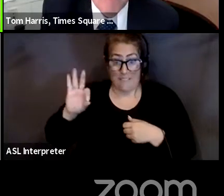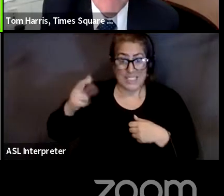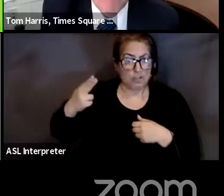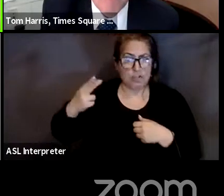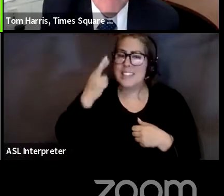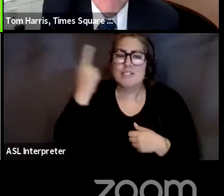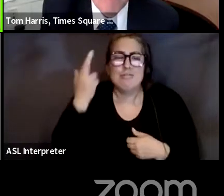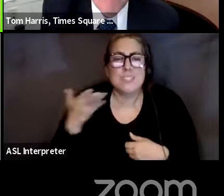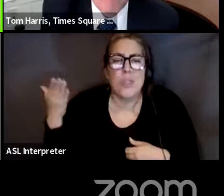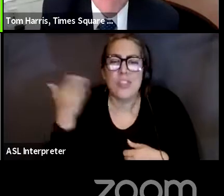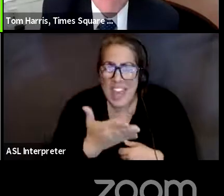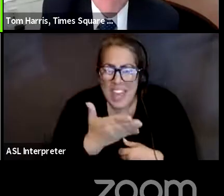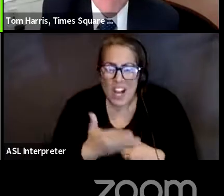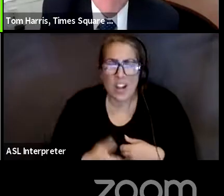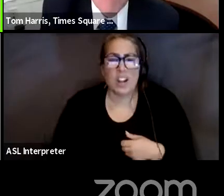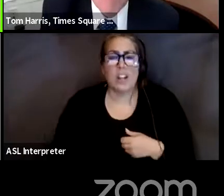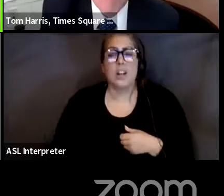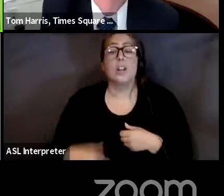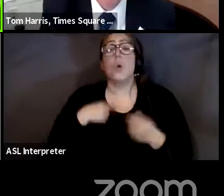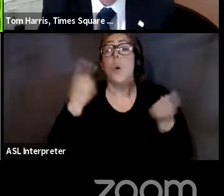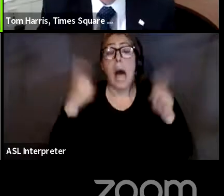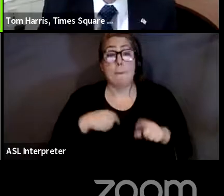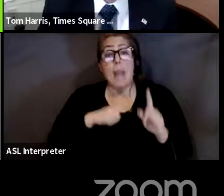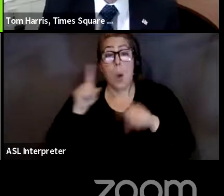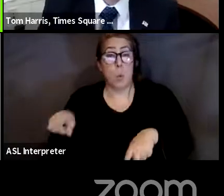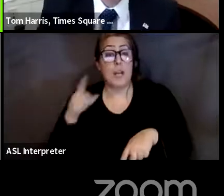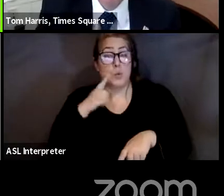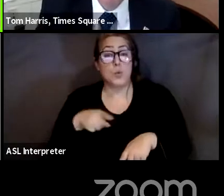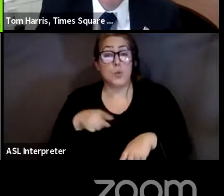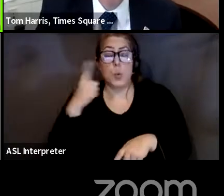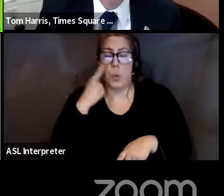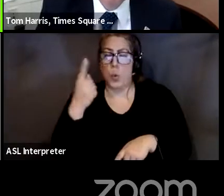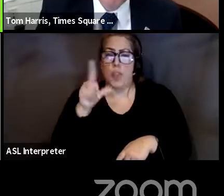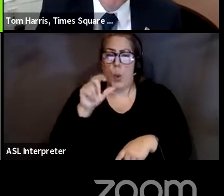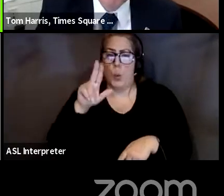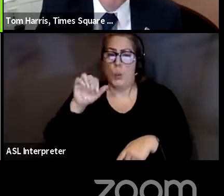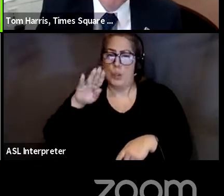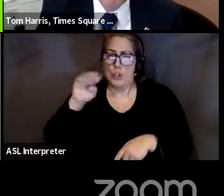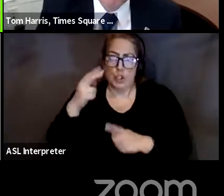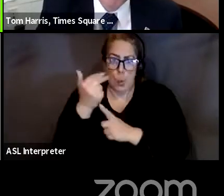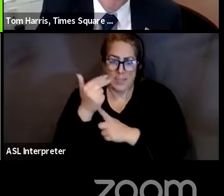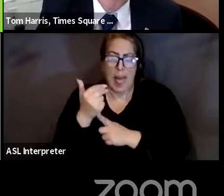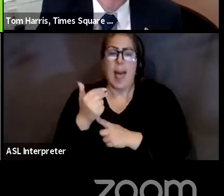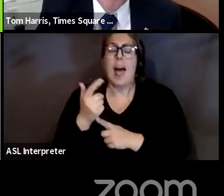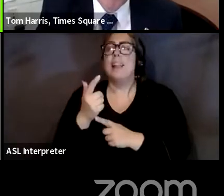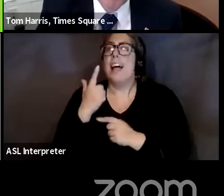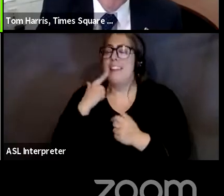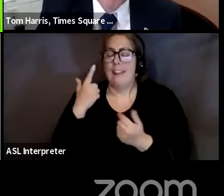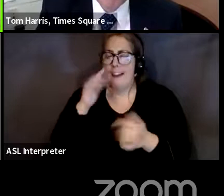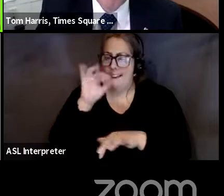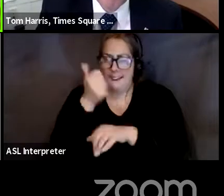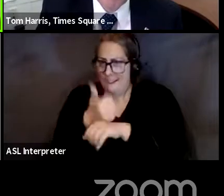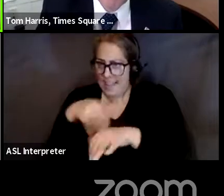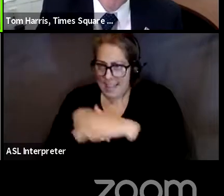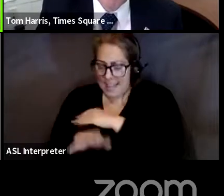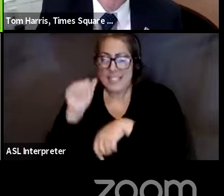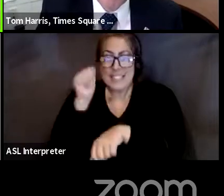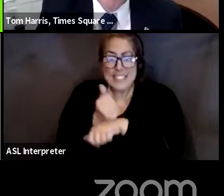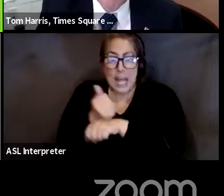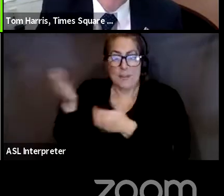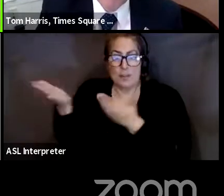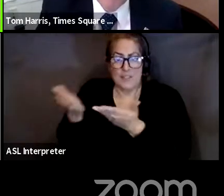at Project Renewal's Recovery Center in the Lucerne by bringing services on site. And instead of